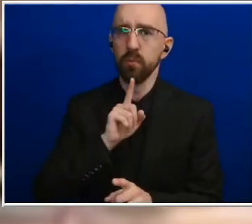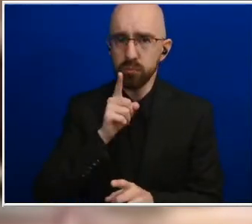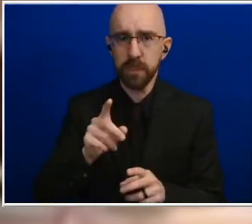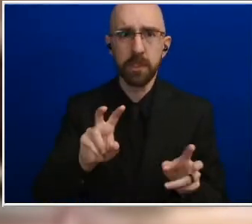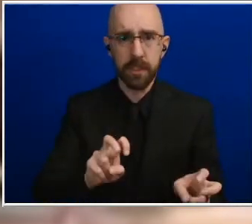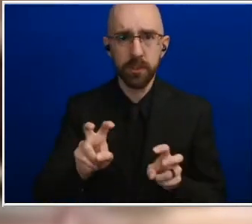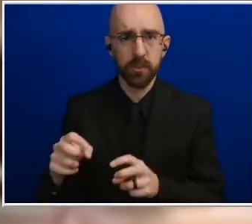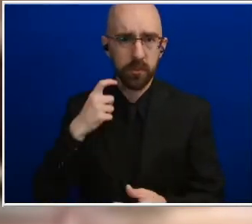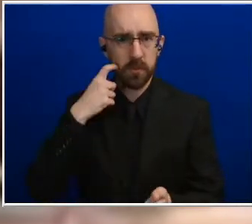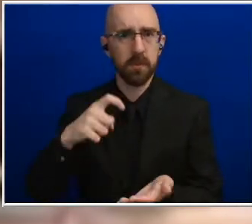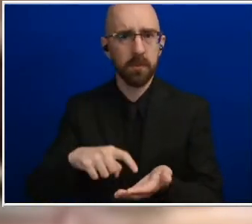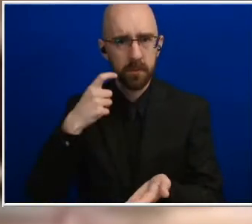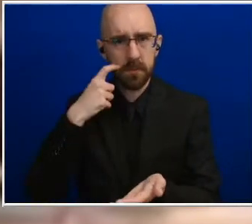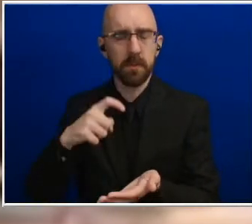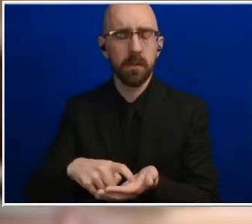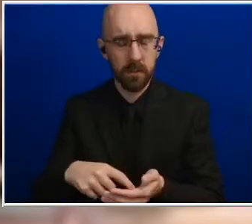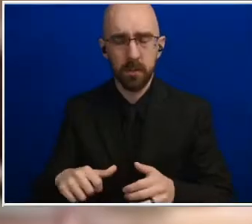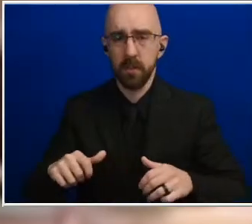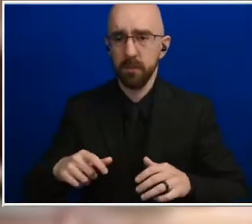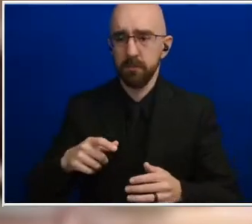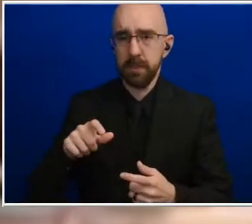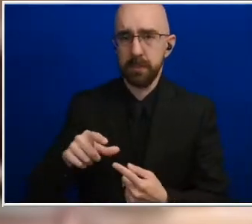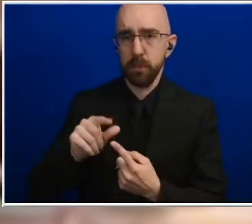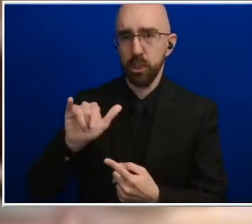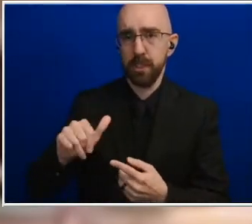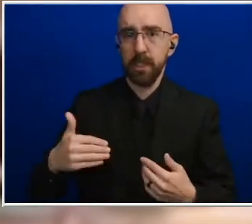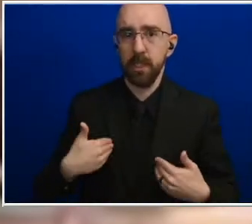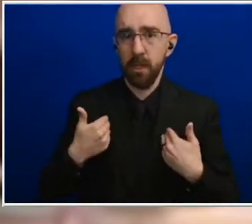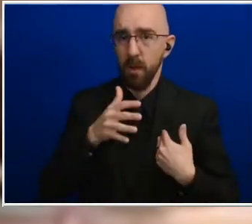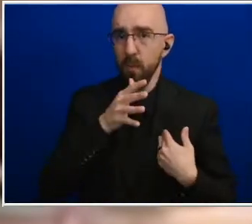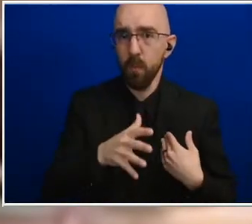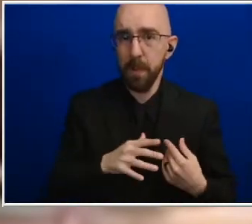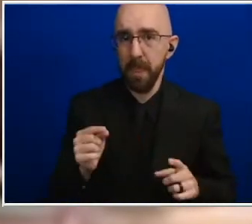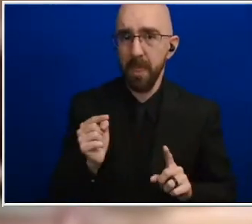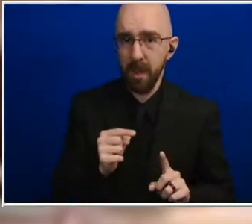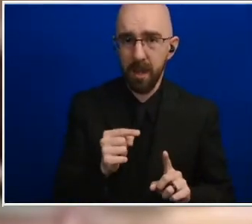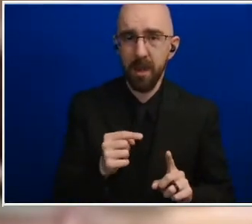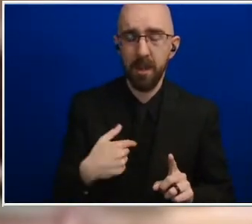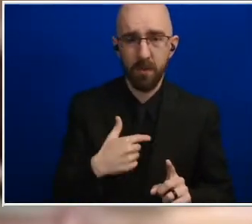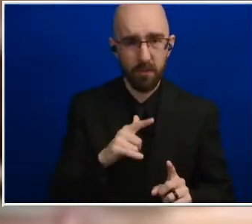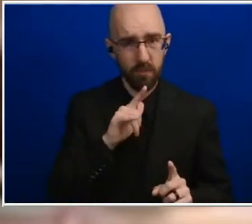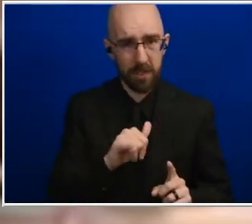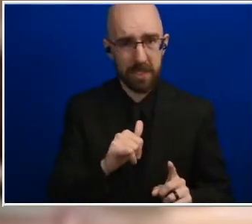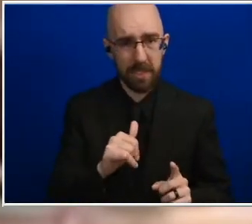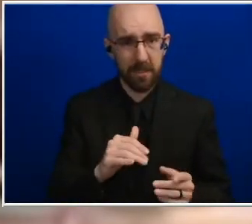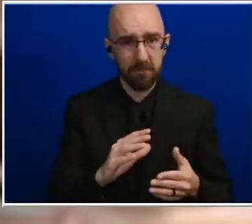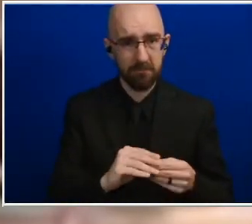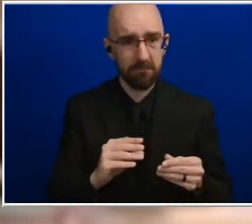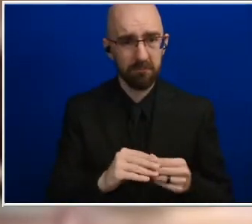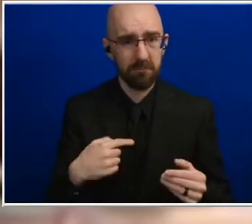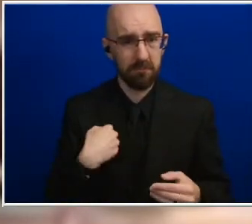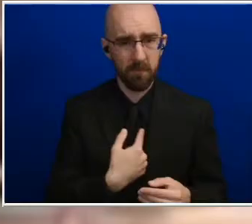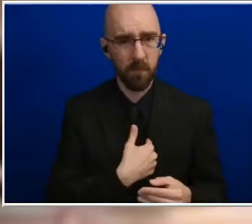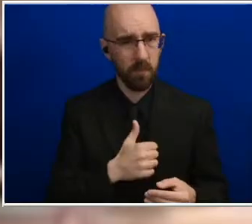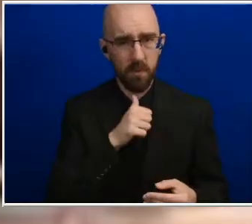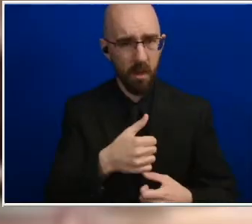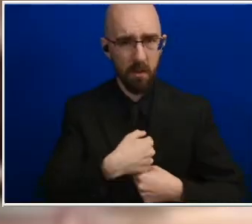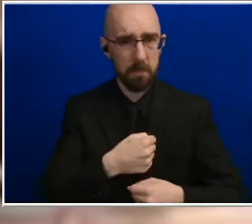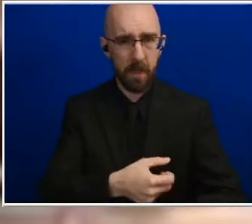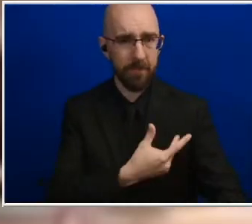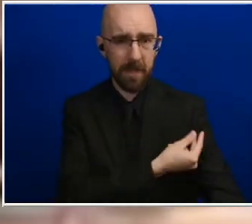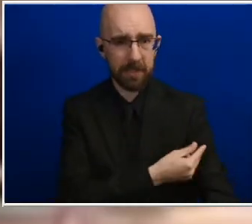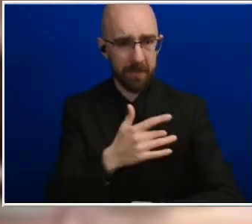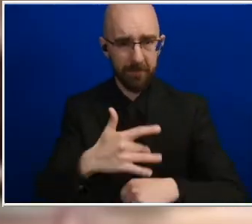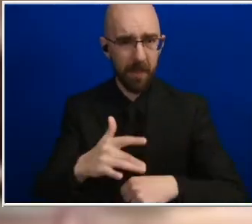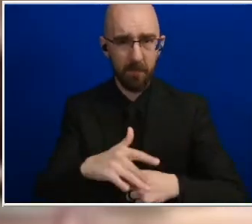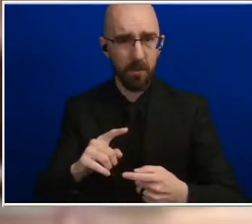and particularly in younger women. Are we really going to say we're not going to make a vaccine available to